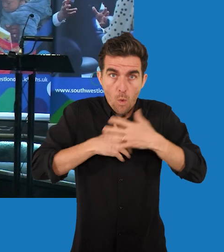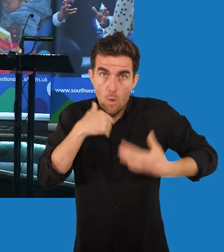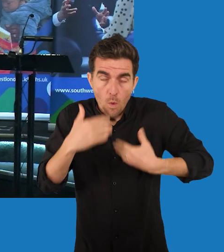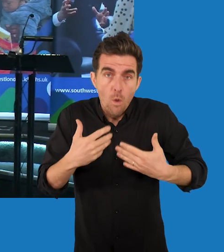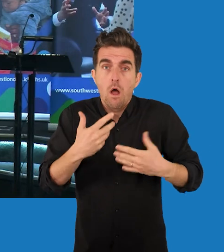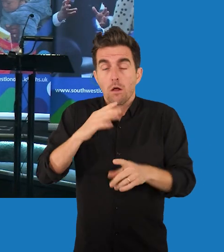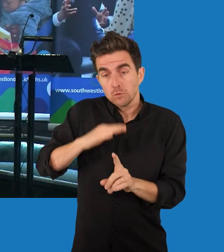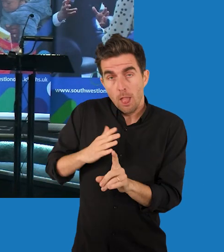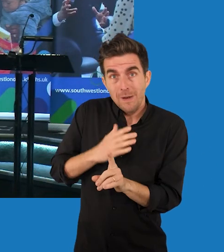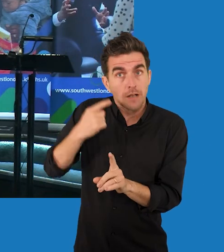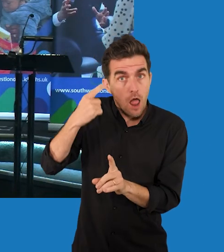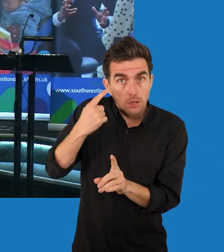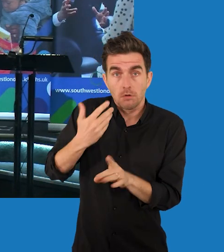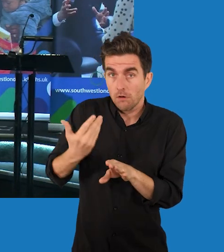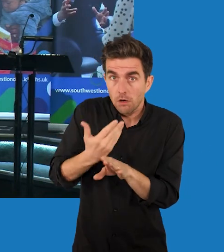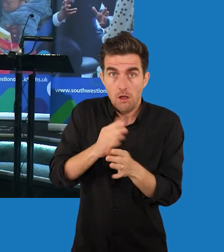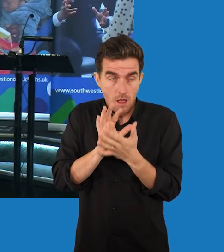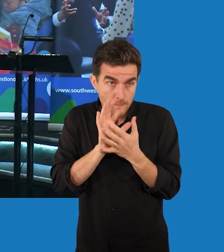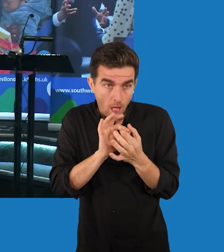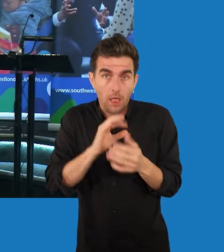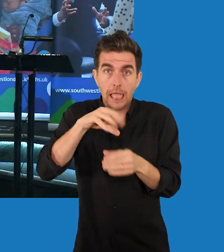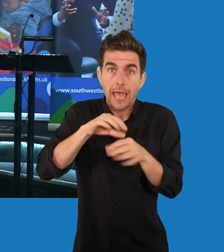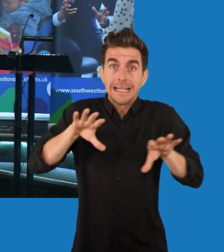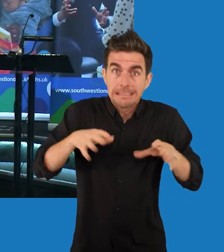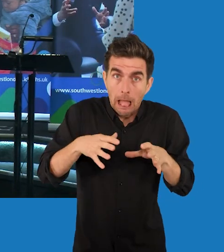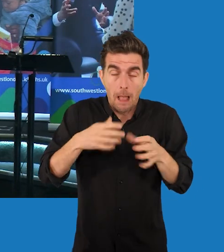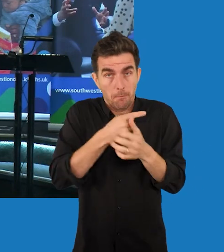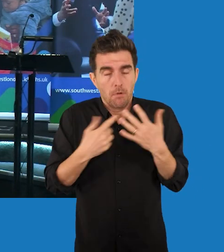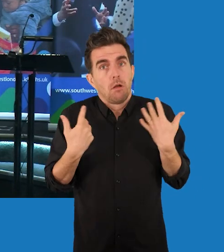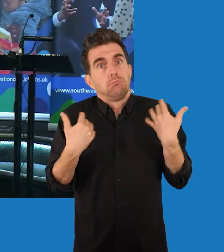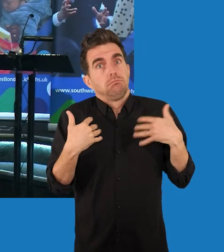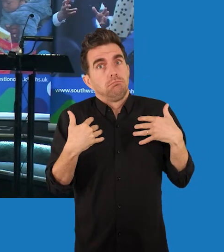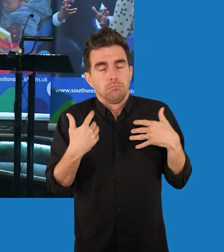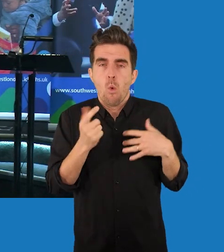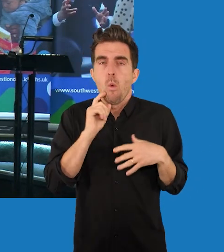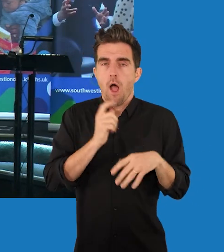in which we in South West London work as a partnership, as a team.